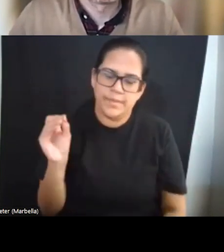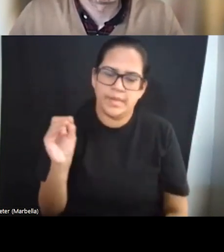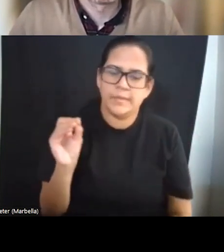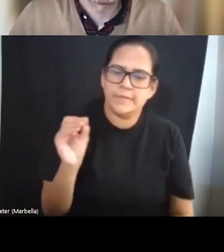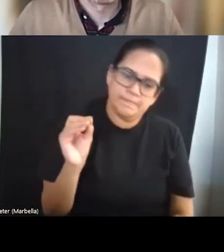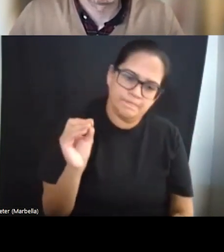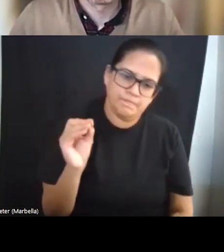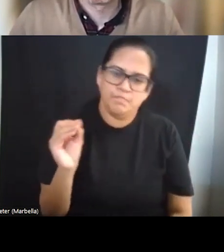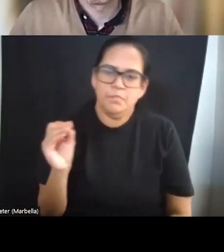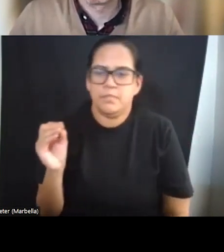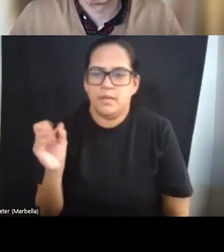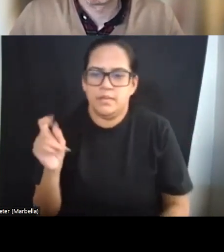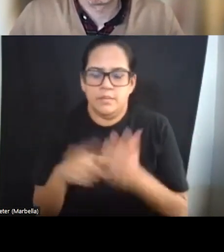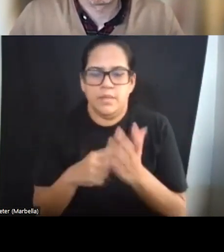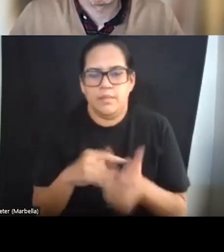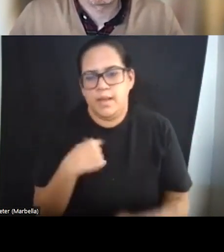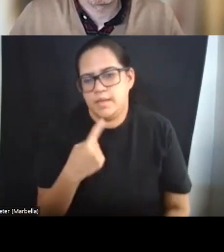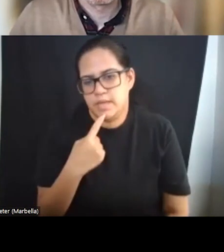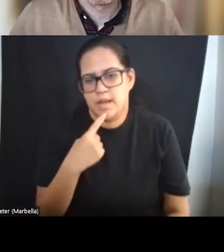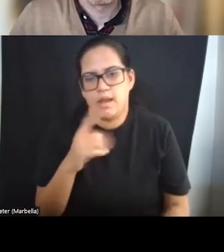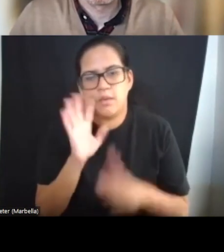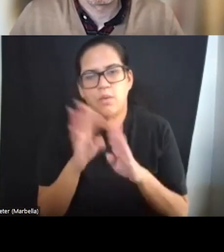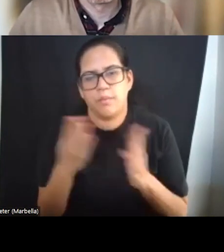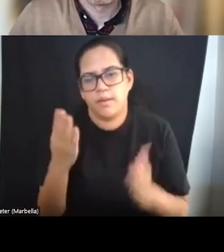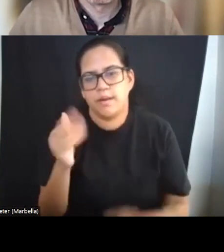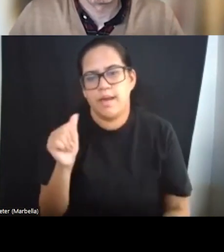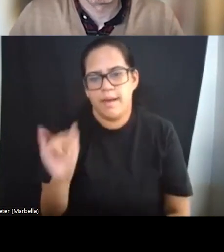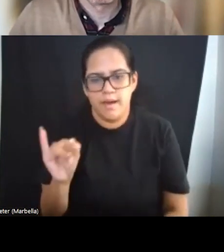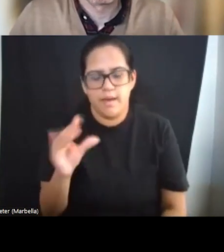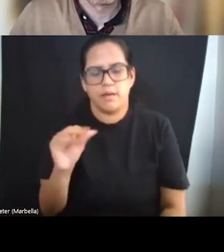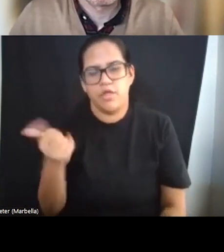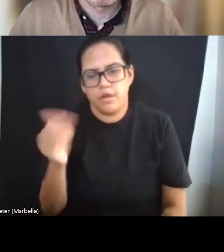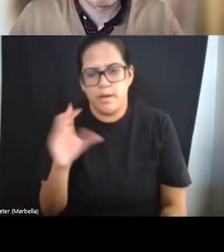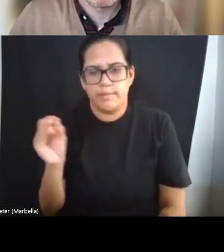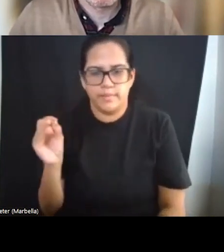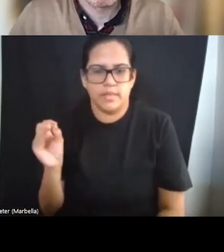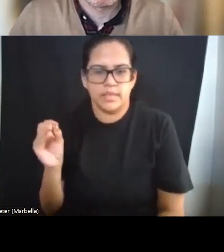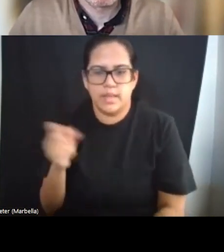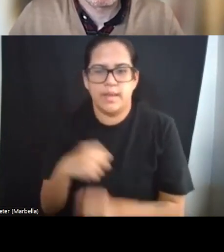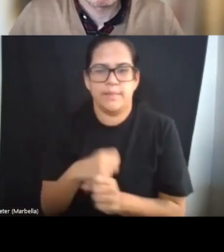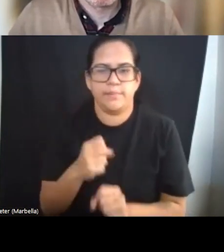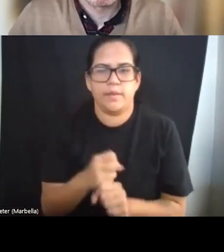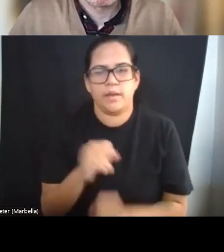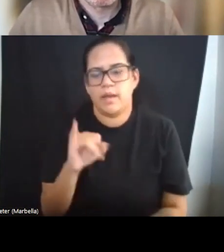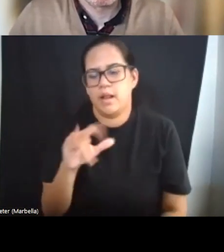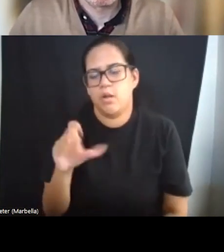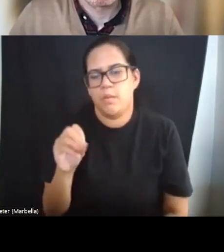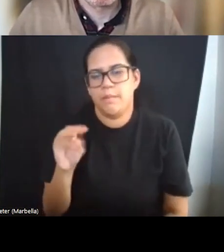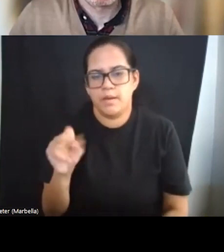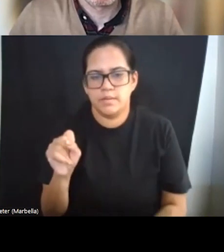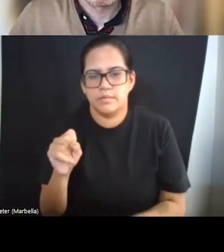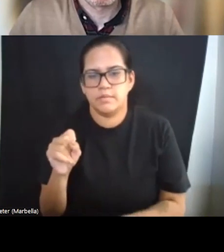have, like, sometimes I said that OpenAI and other companies make Elon Musk look like the good